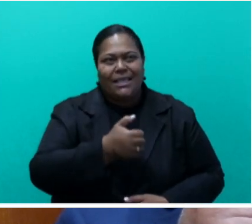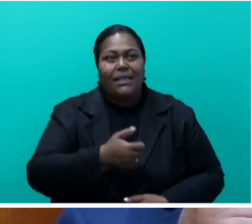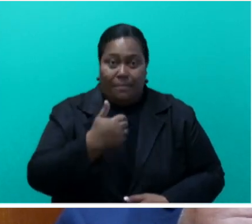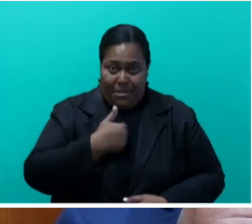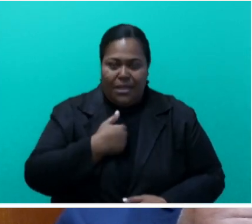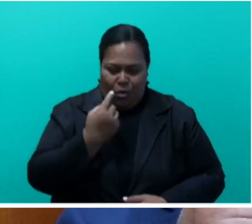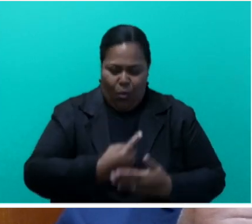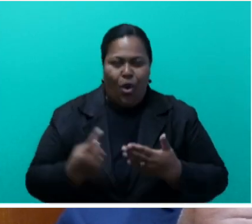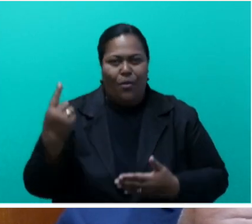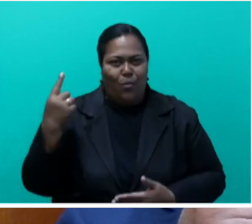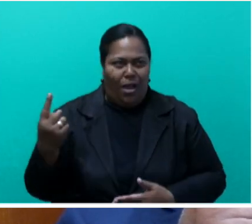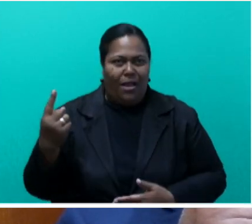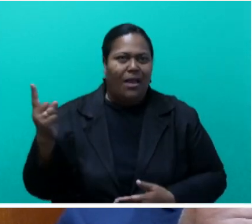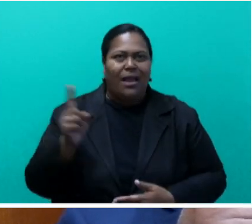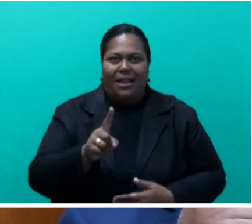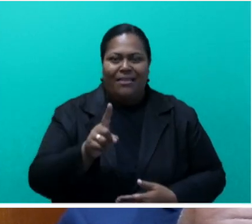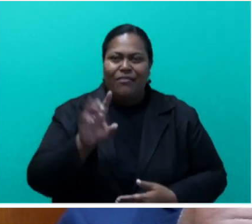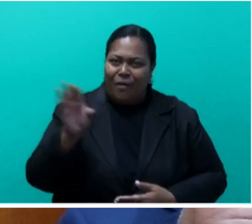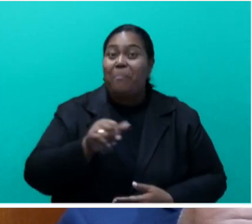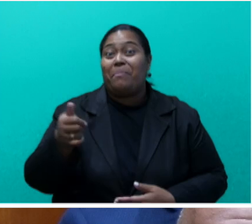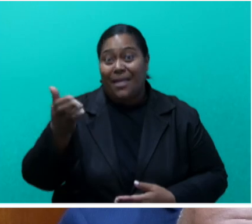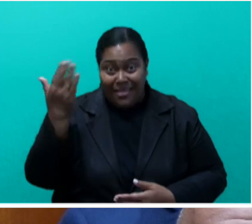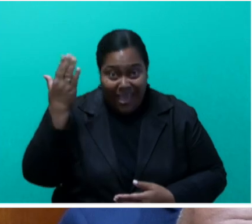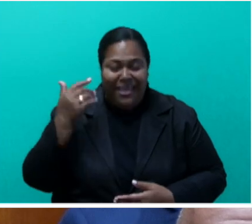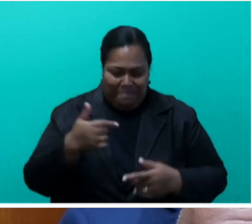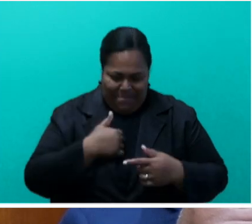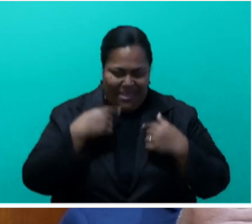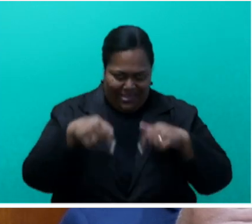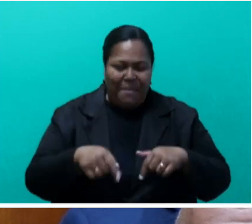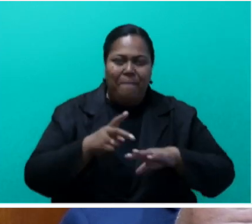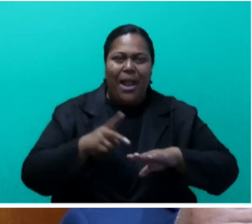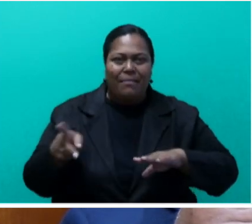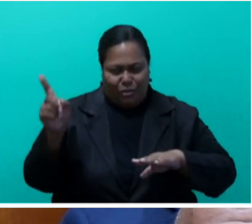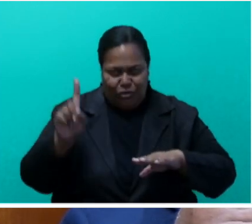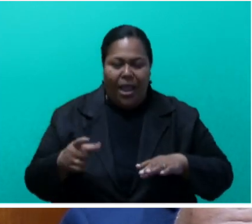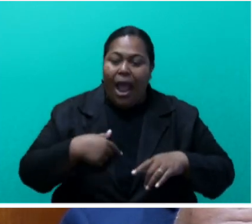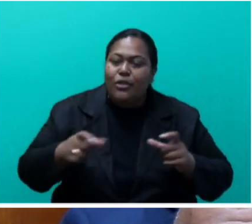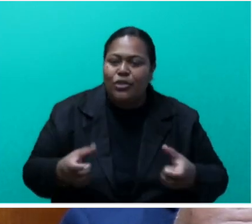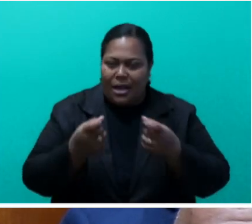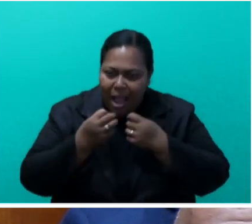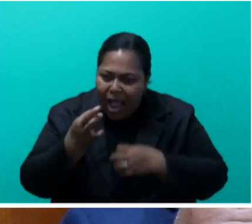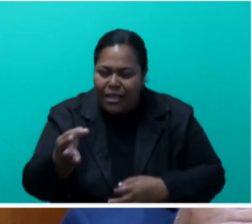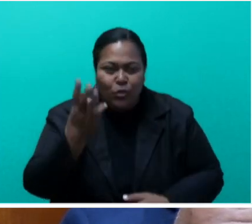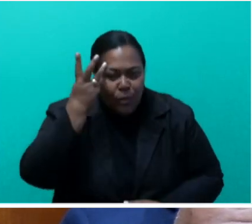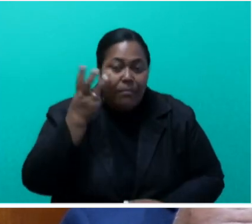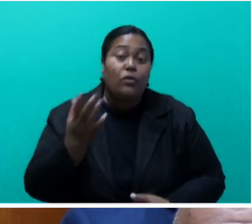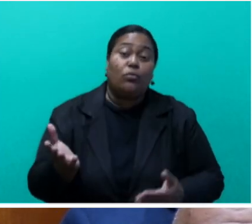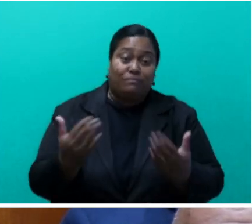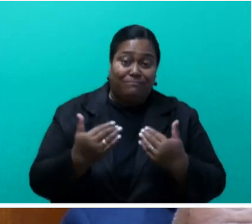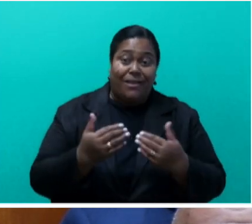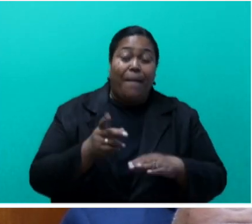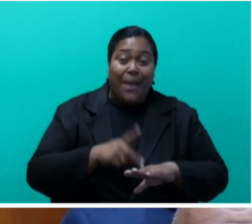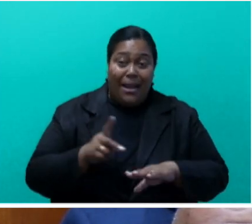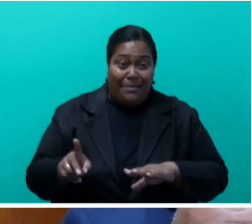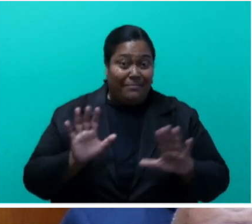only alumni that is in Parliament today. And I challenge the women who attended Women Mock Parliament.